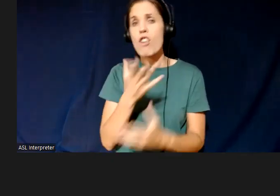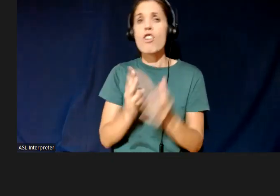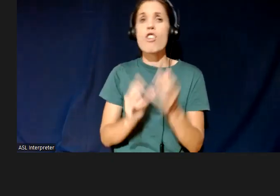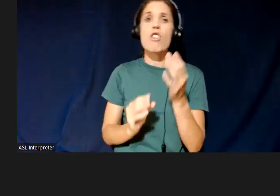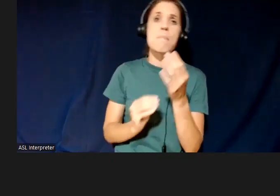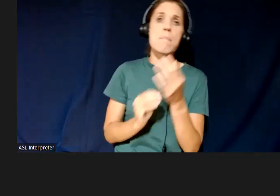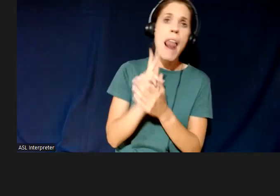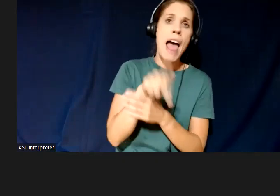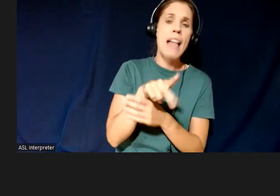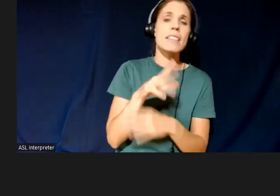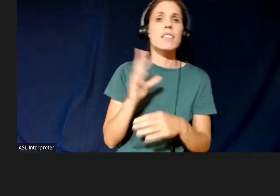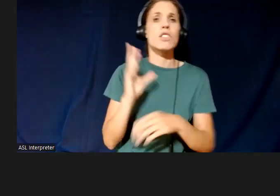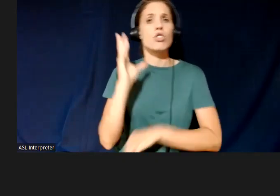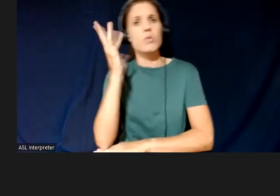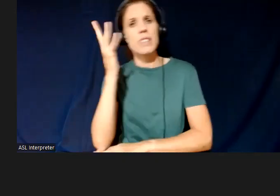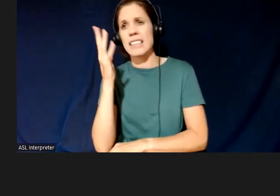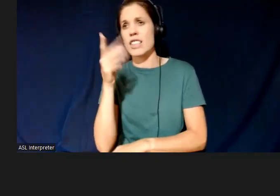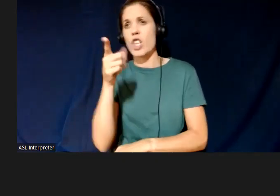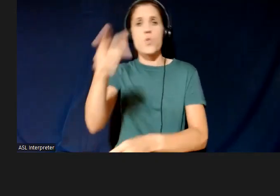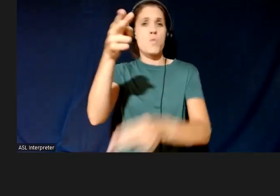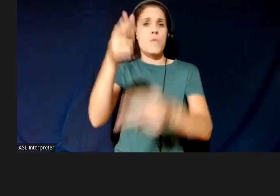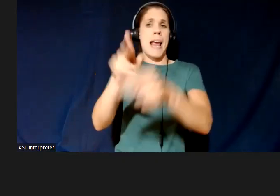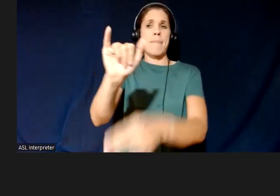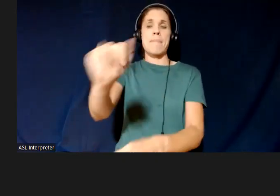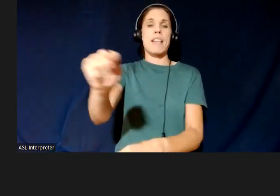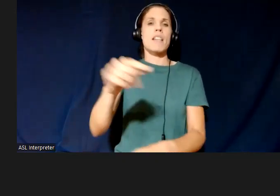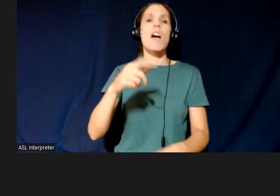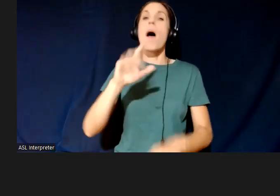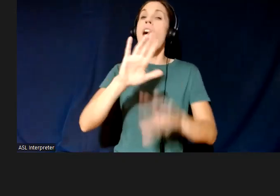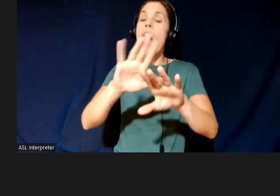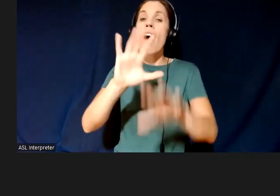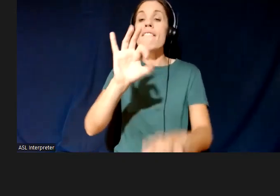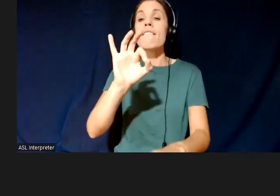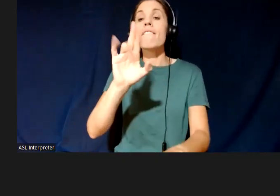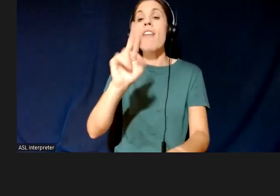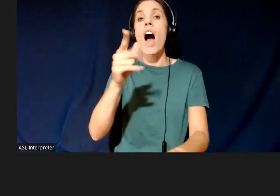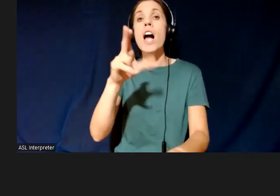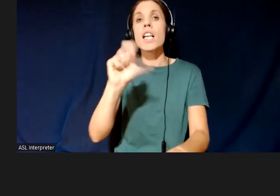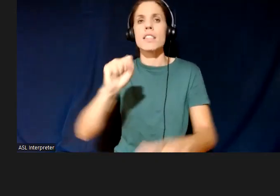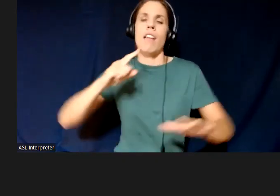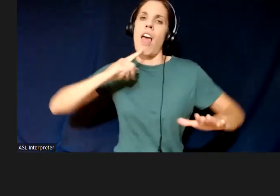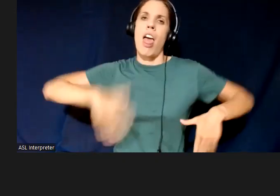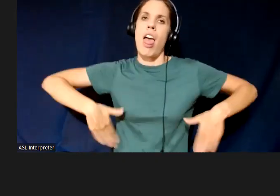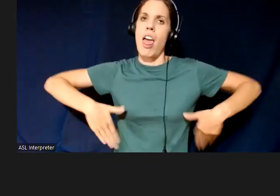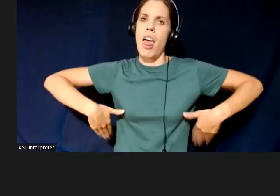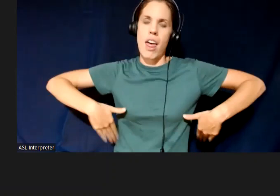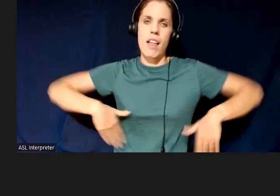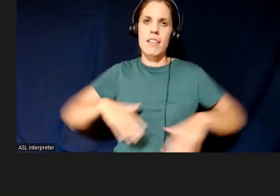it. We haven't done like a fungus or anything yet, but